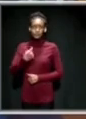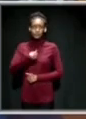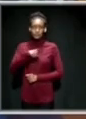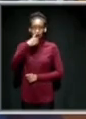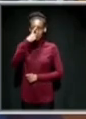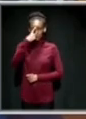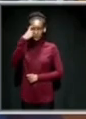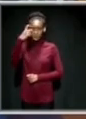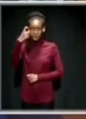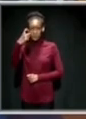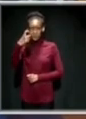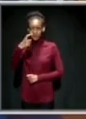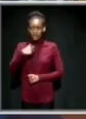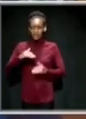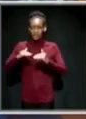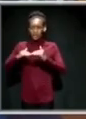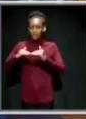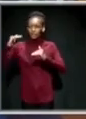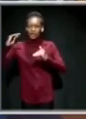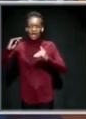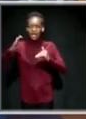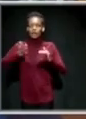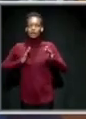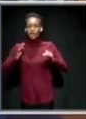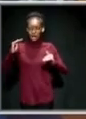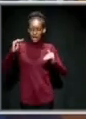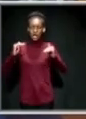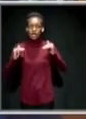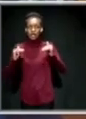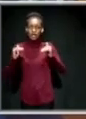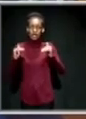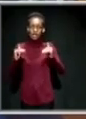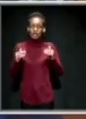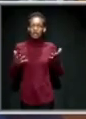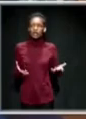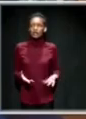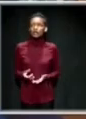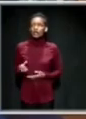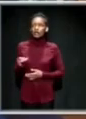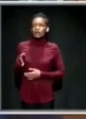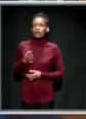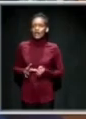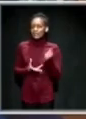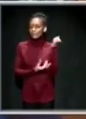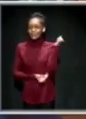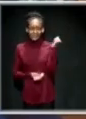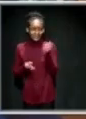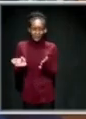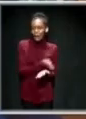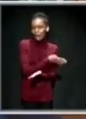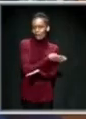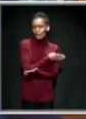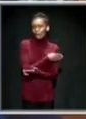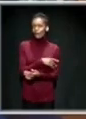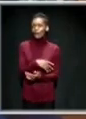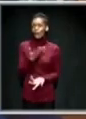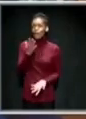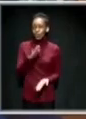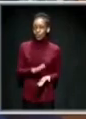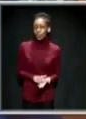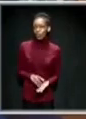reducing inequality, if we believe in reducing poverty, and if we believe